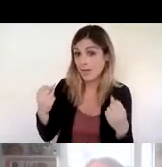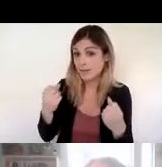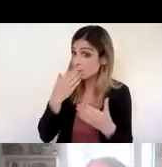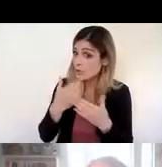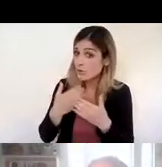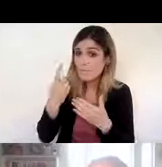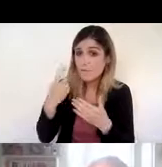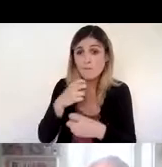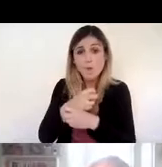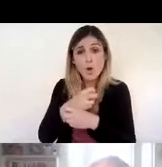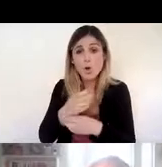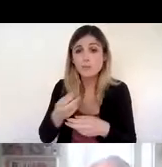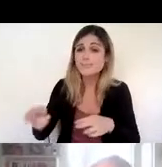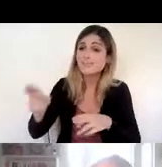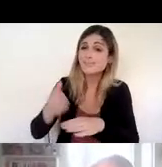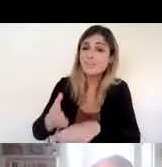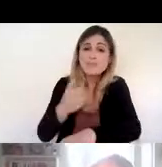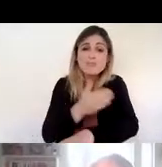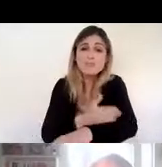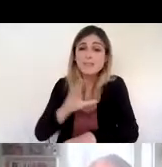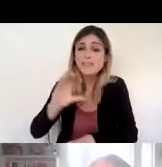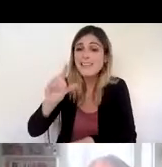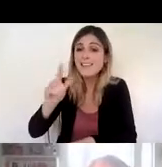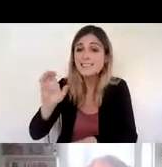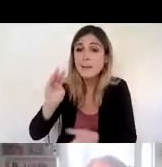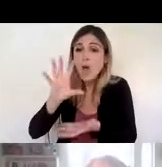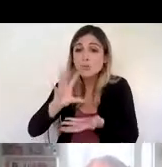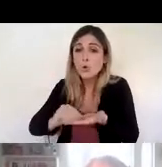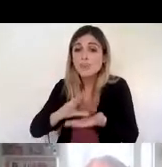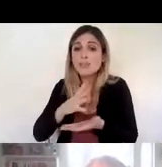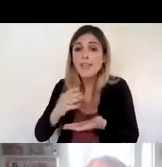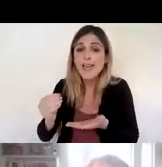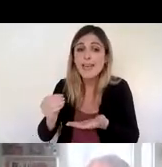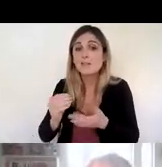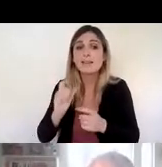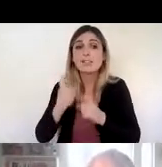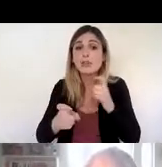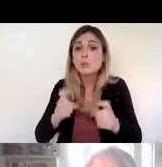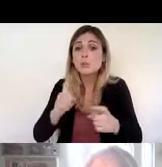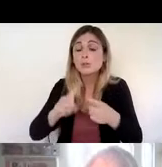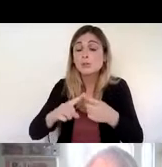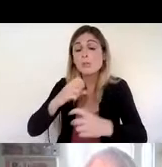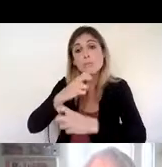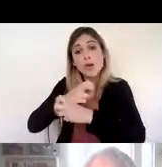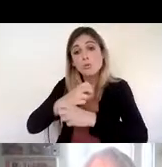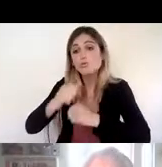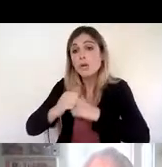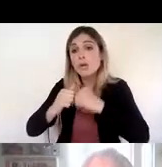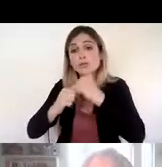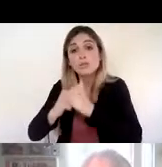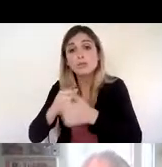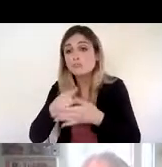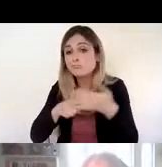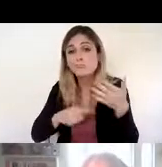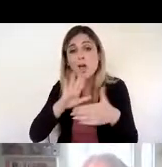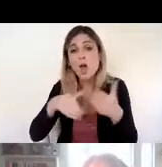calcium absorption. It contributes to bone structure, and it promotes muscle strength. All good things for bone health. And